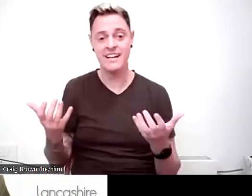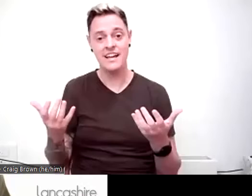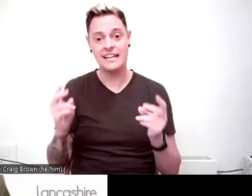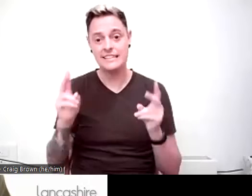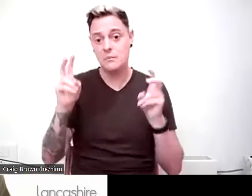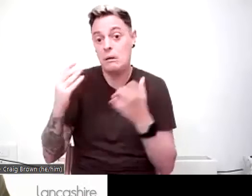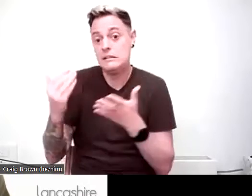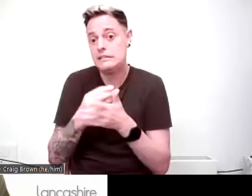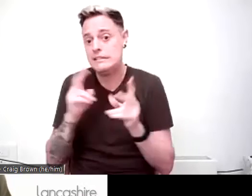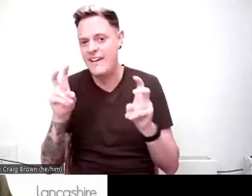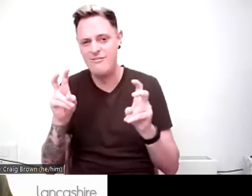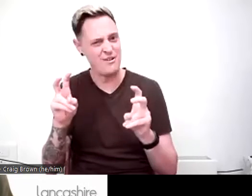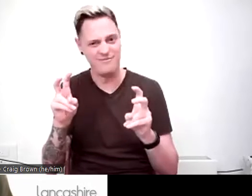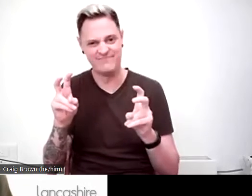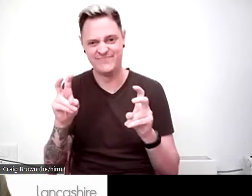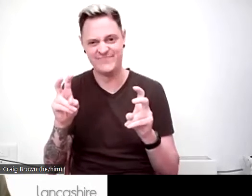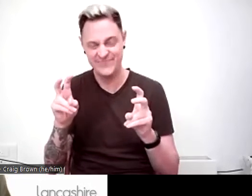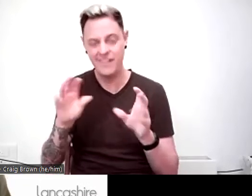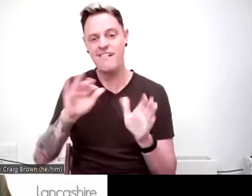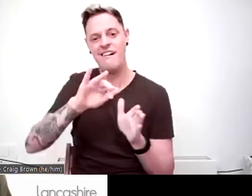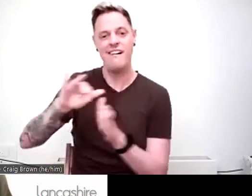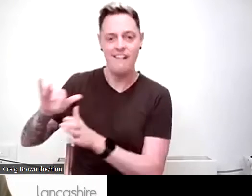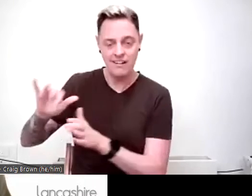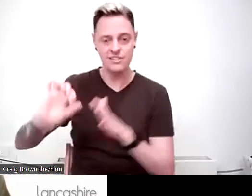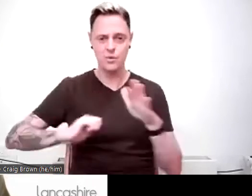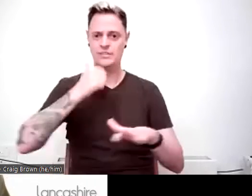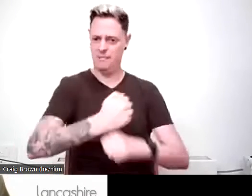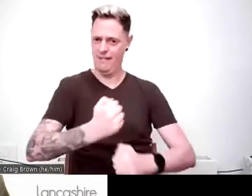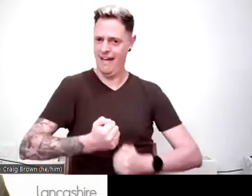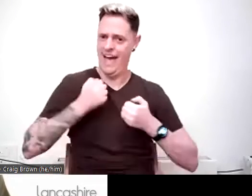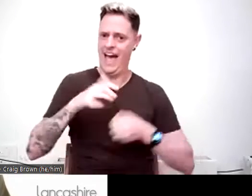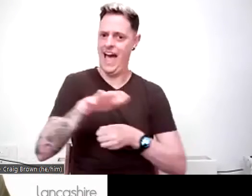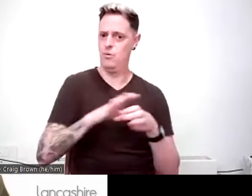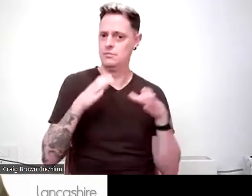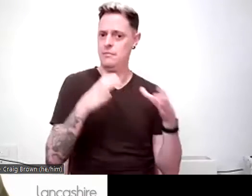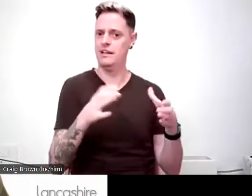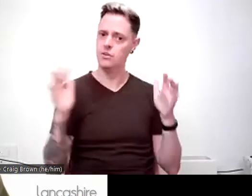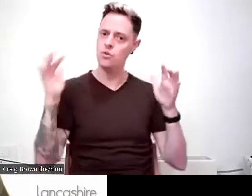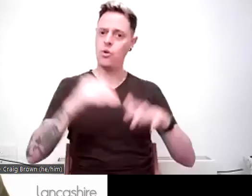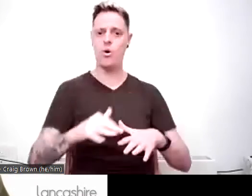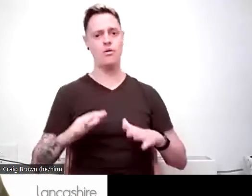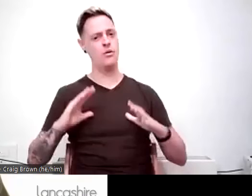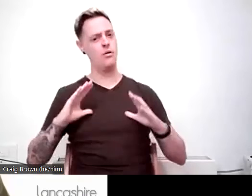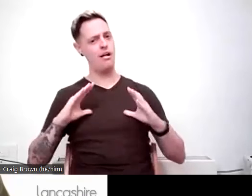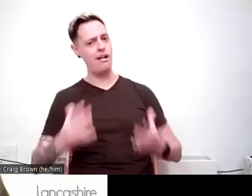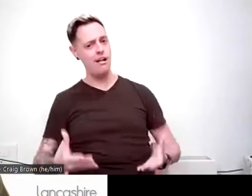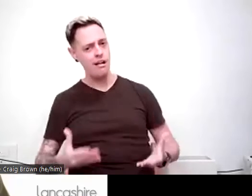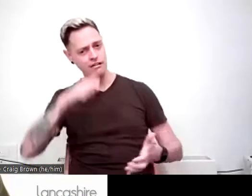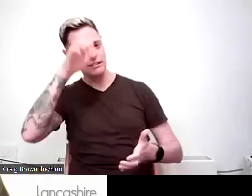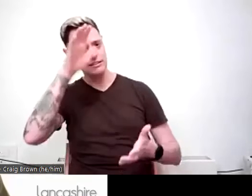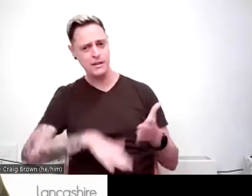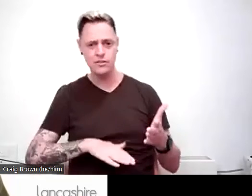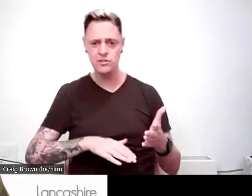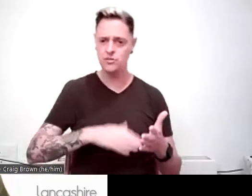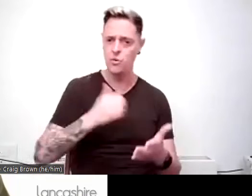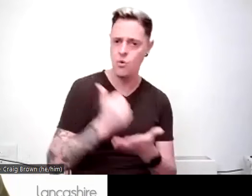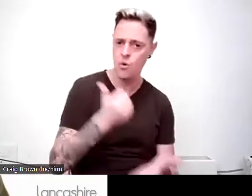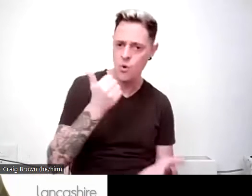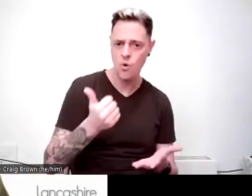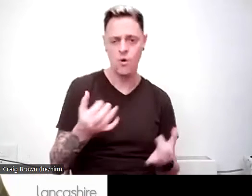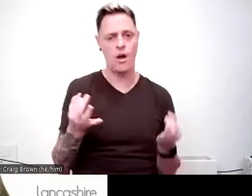free from it. So we deserve to have a space where we can go and experience these practices because